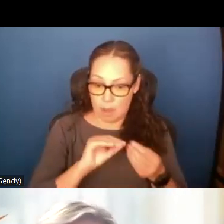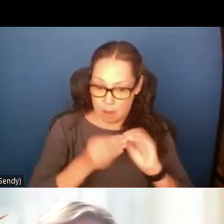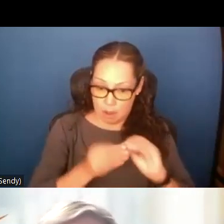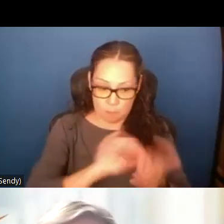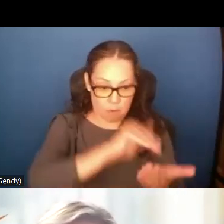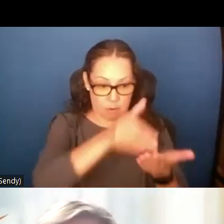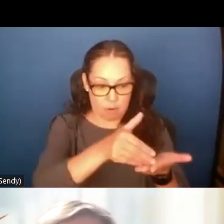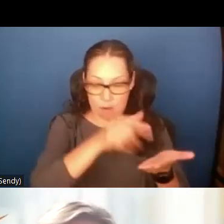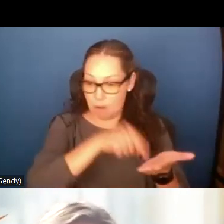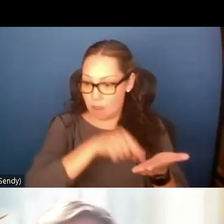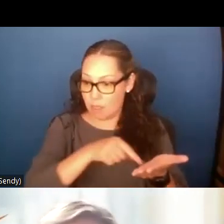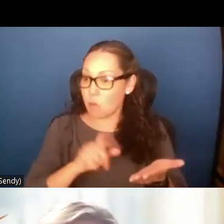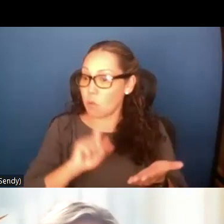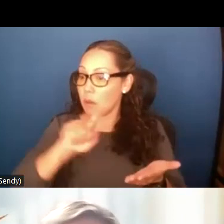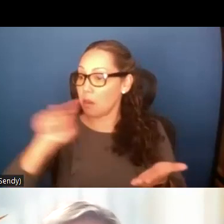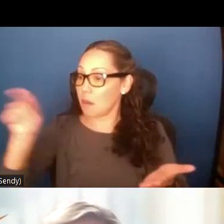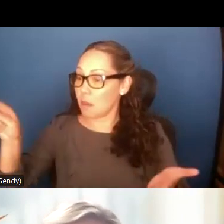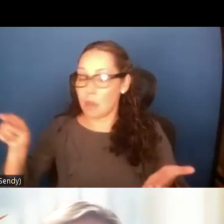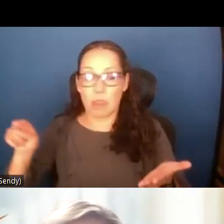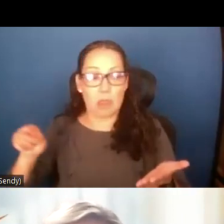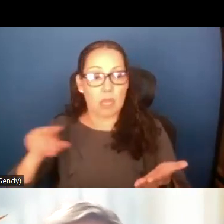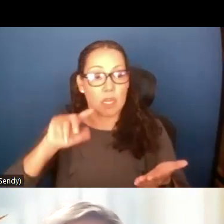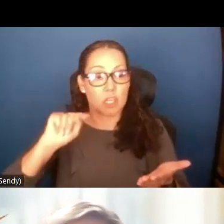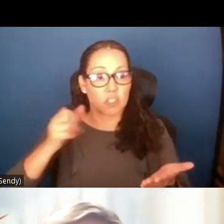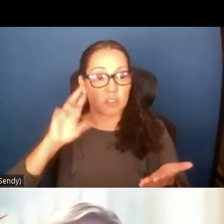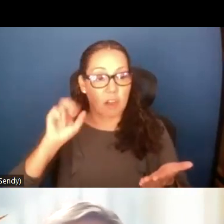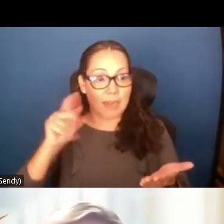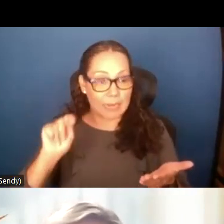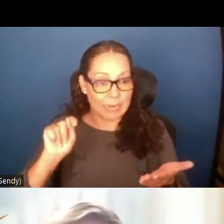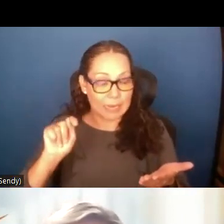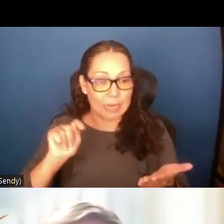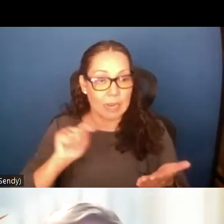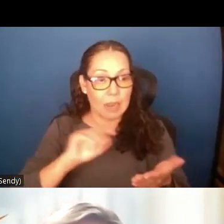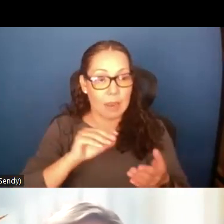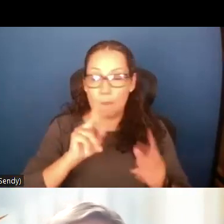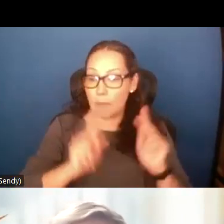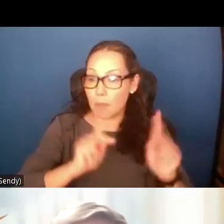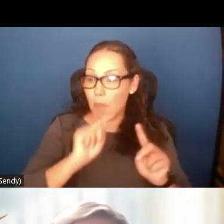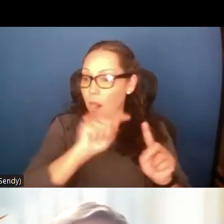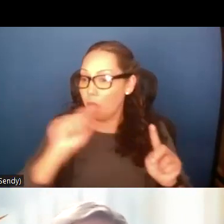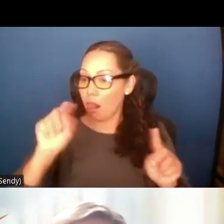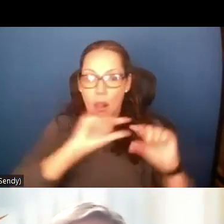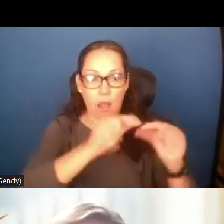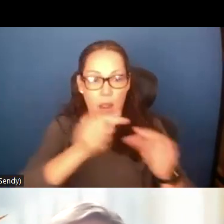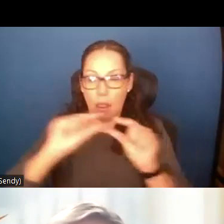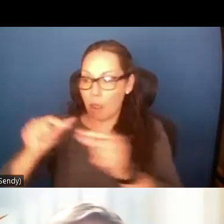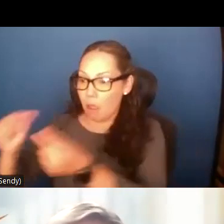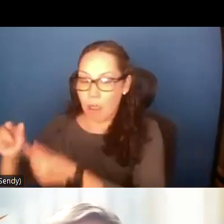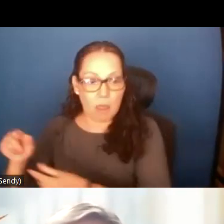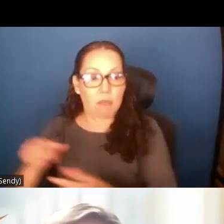priority populations kind of like in an order that were eligible to receive the vaccine at different points in time.